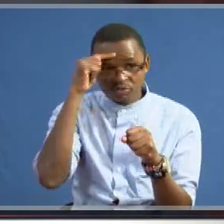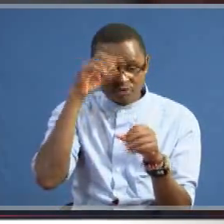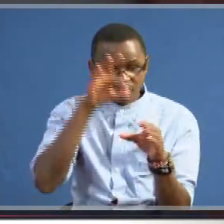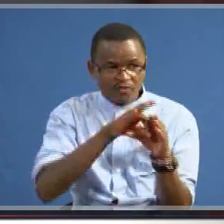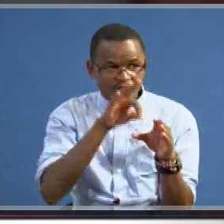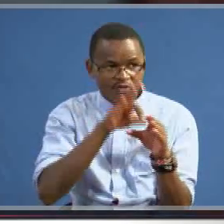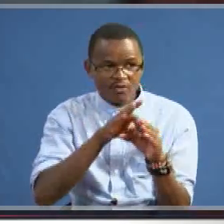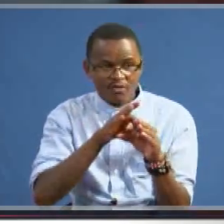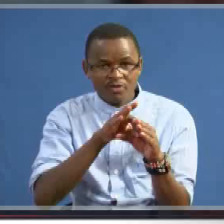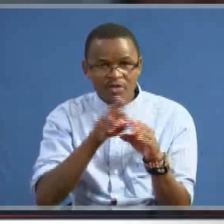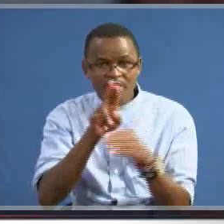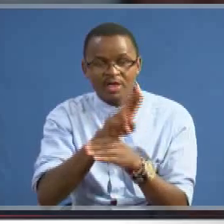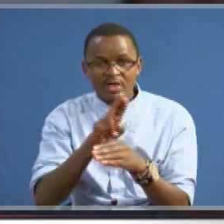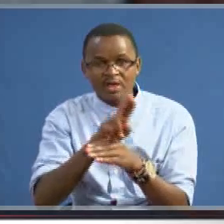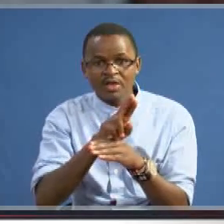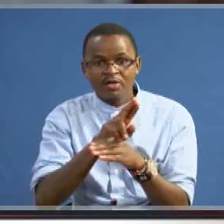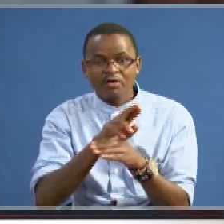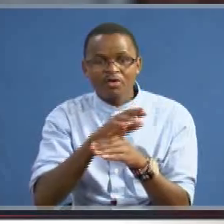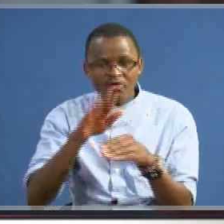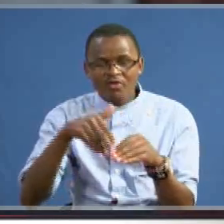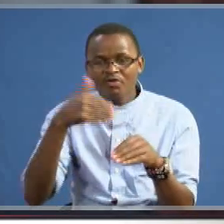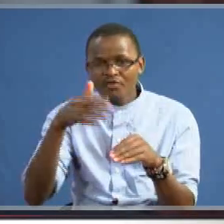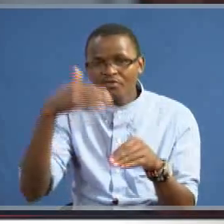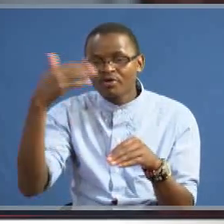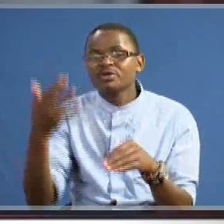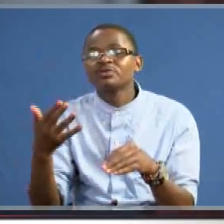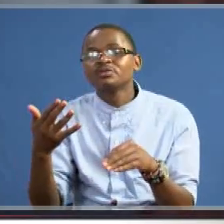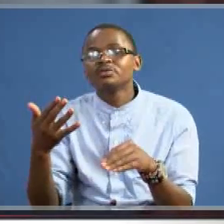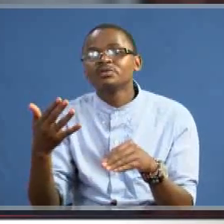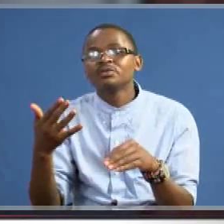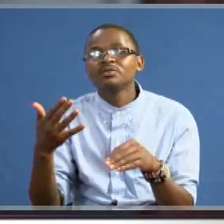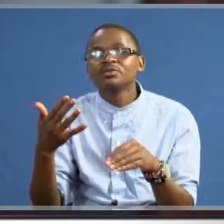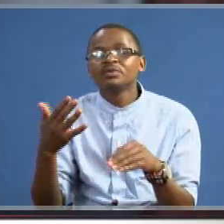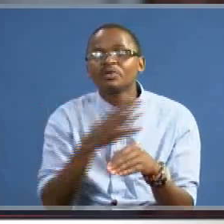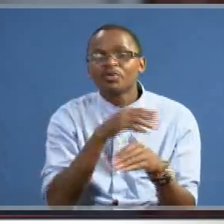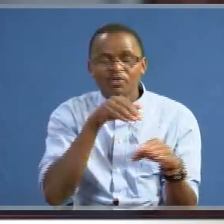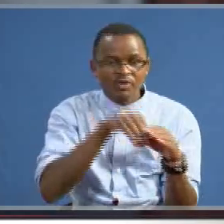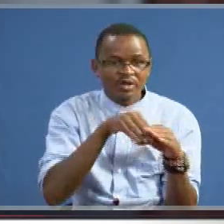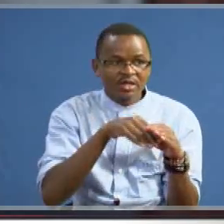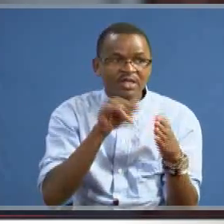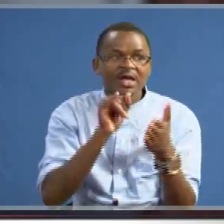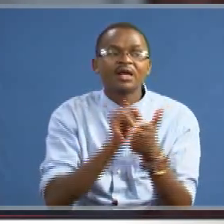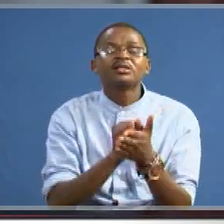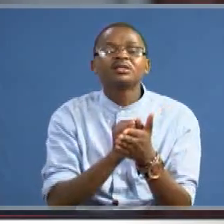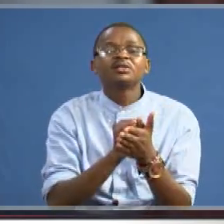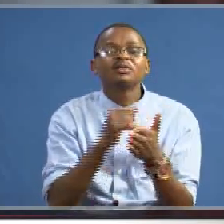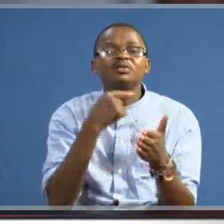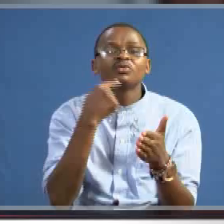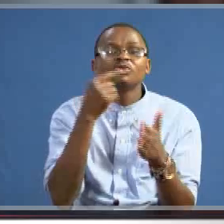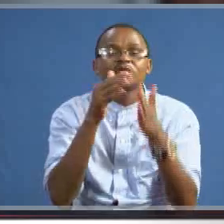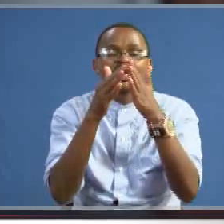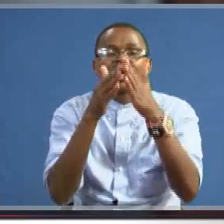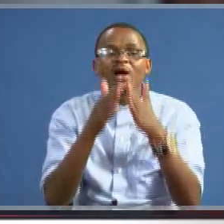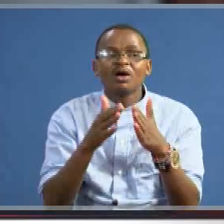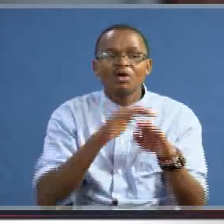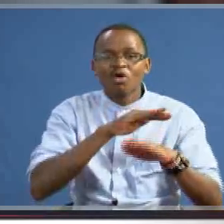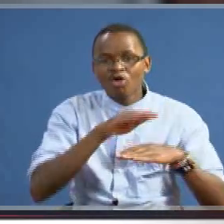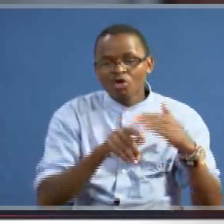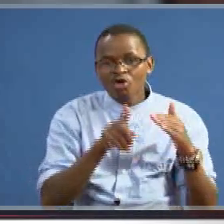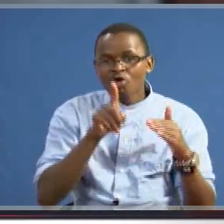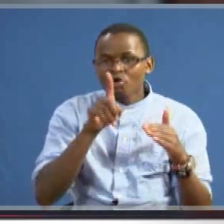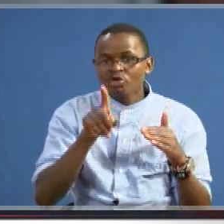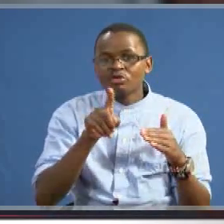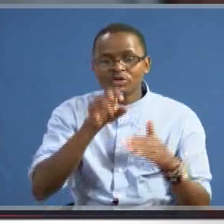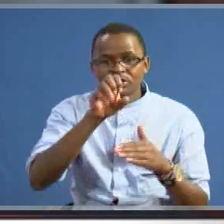voted for that they use on a day-to-day basis and within that who is housing all those